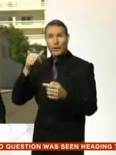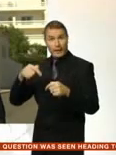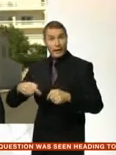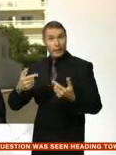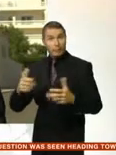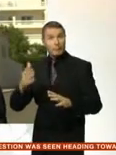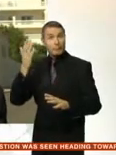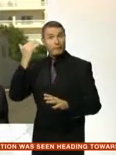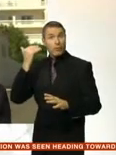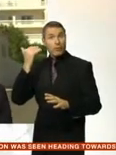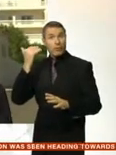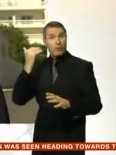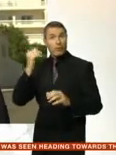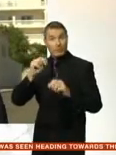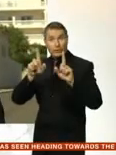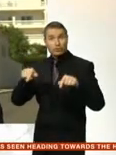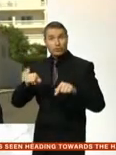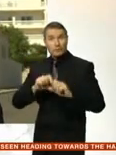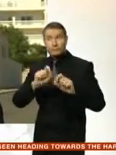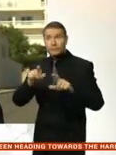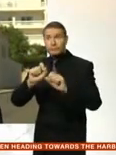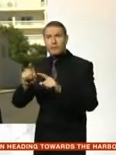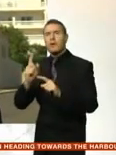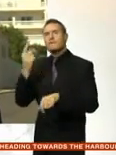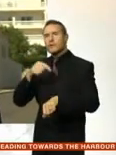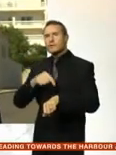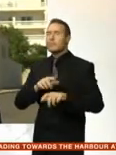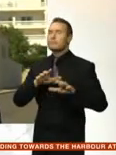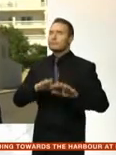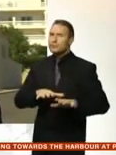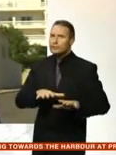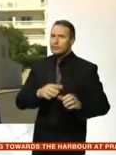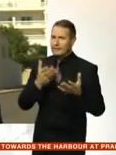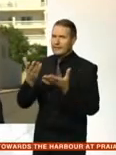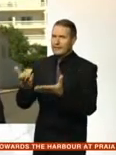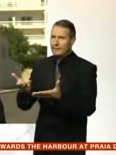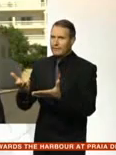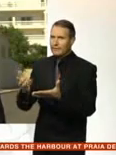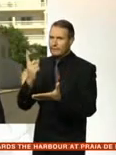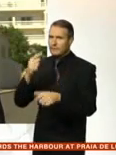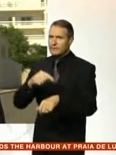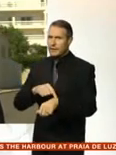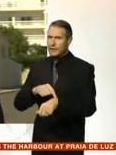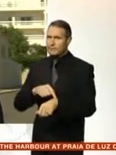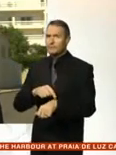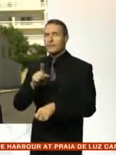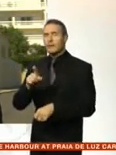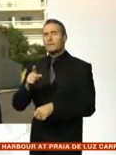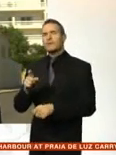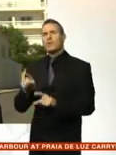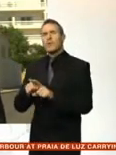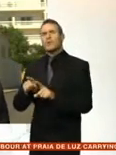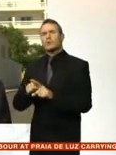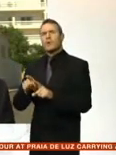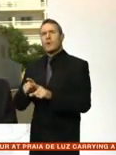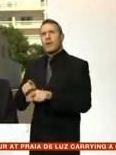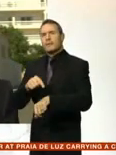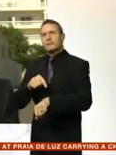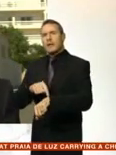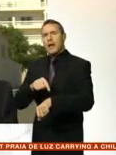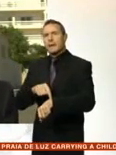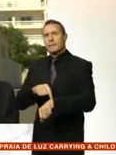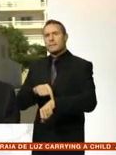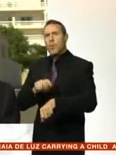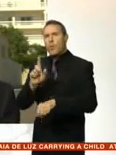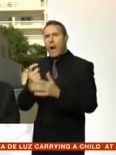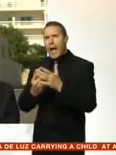country, so it's not the first here, although it's the first put through by the British police. The significance, and Sophie touched on this in her report, is the timeline, because